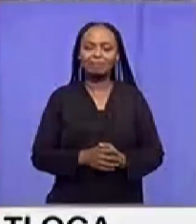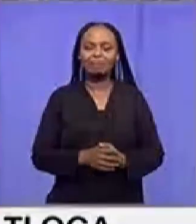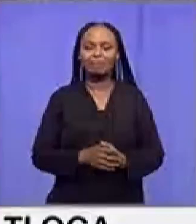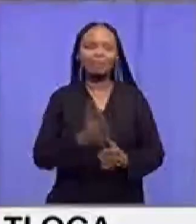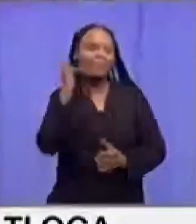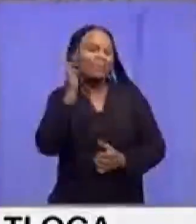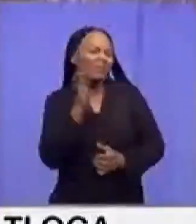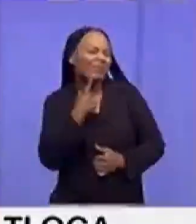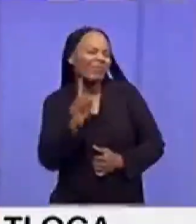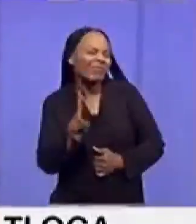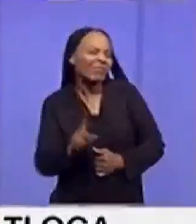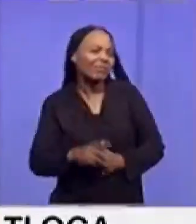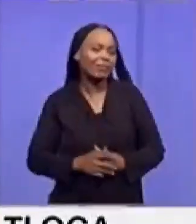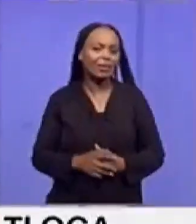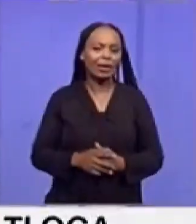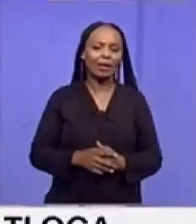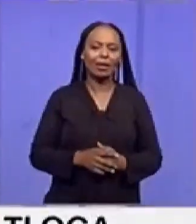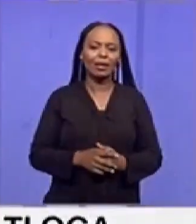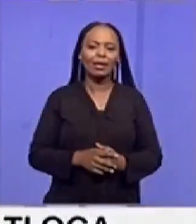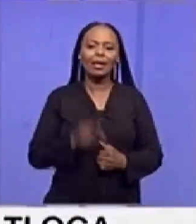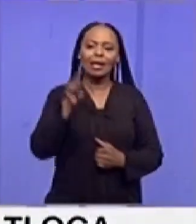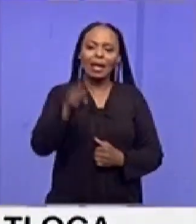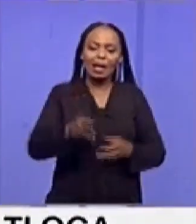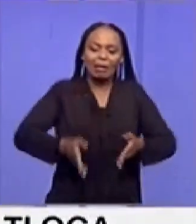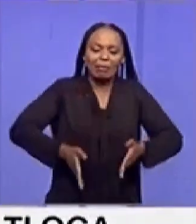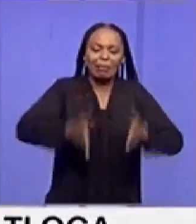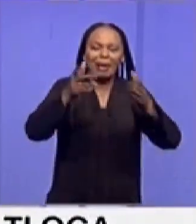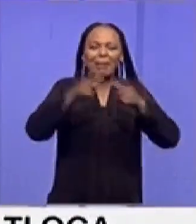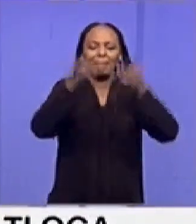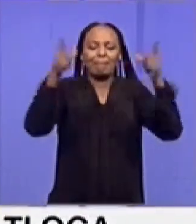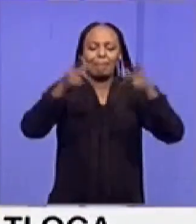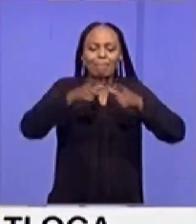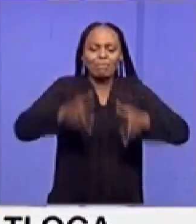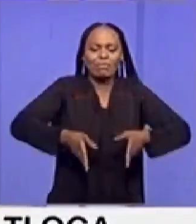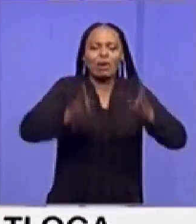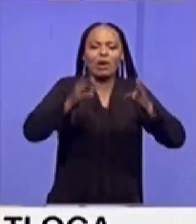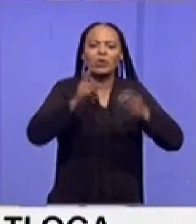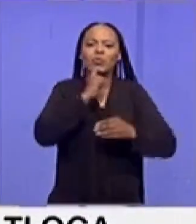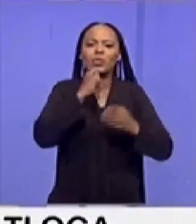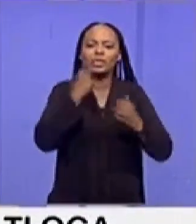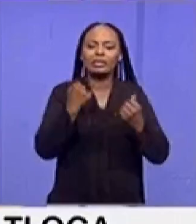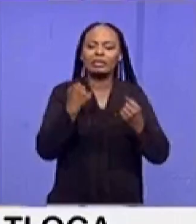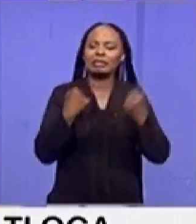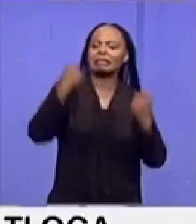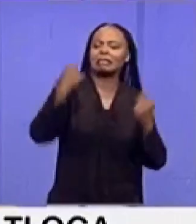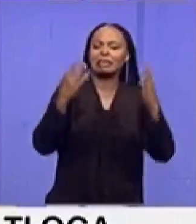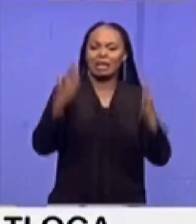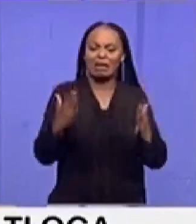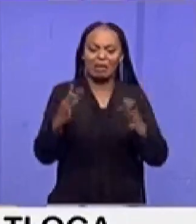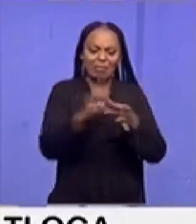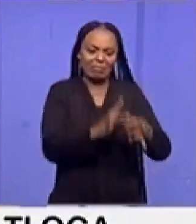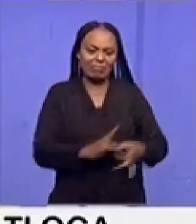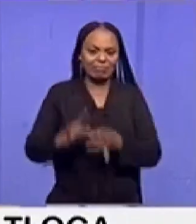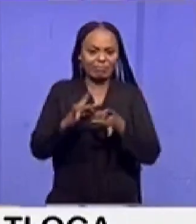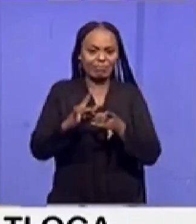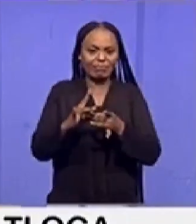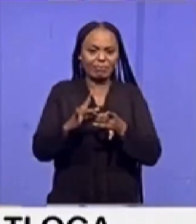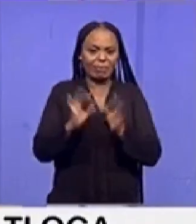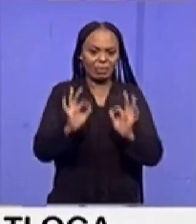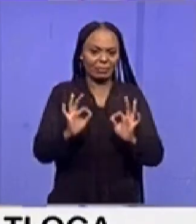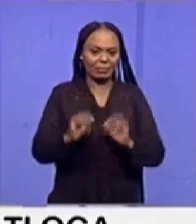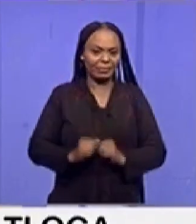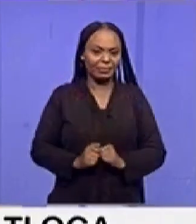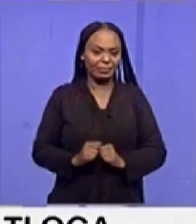a ka le kwa gabotse ka ge le šomiša mebila e megolo mo nageng na baotledi le šomišana le bona gabotse mo